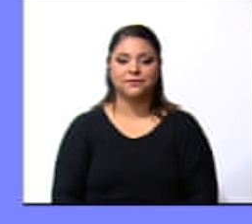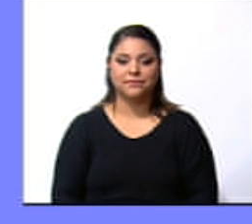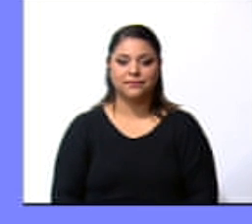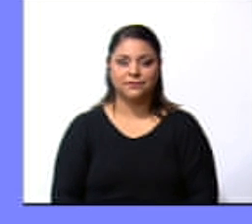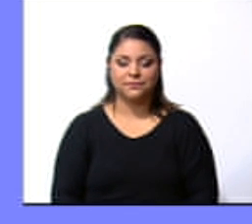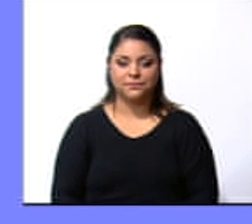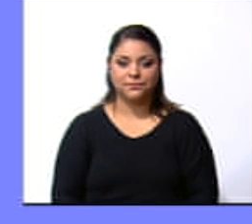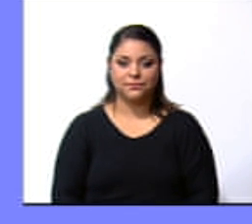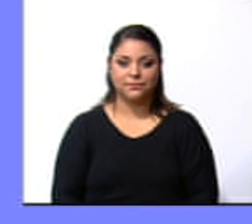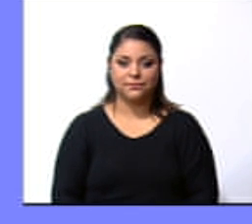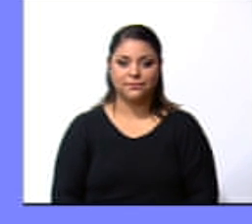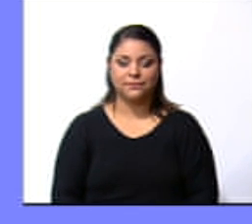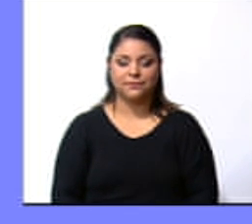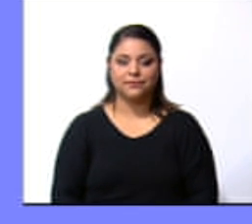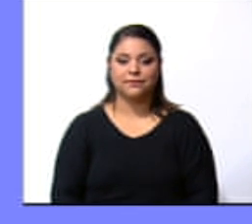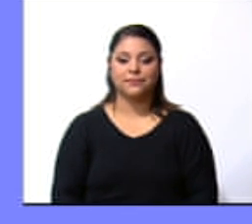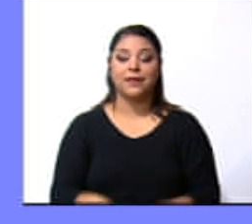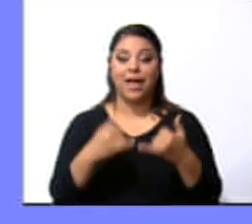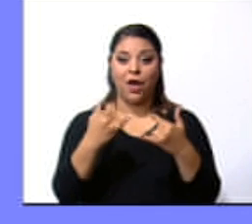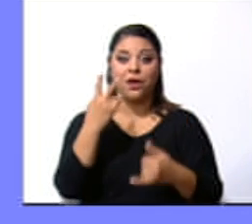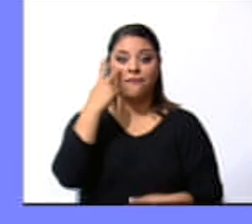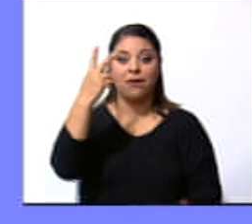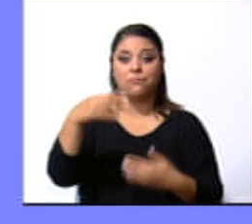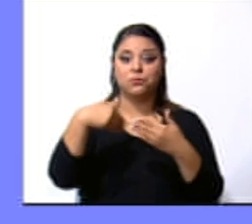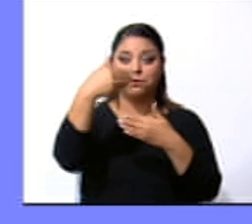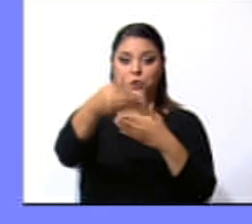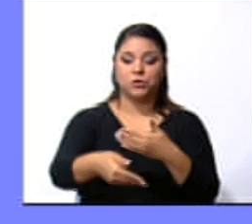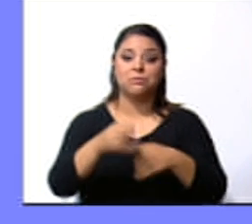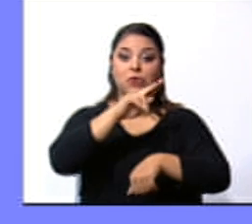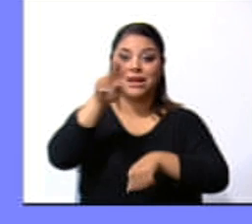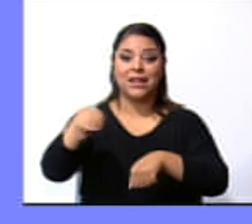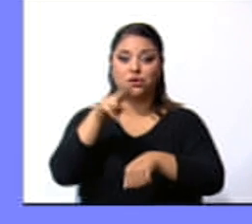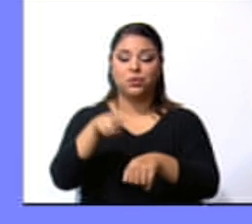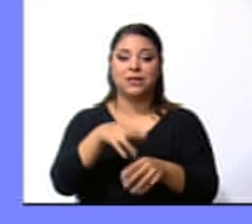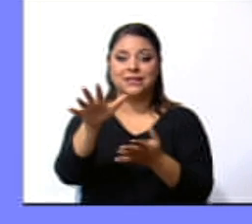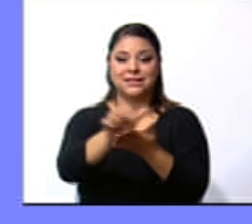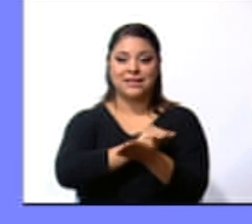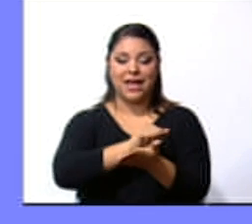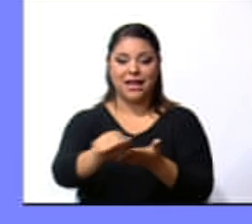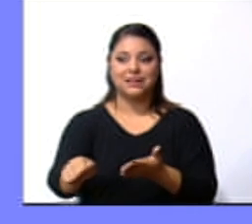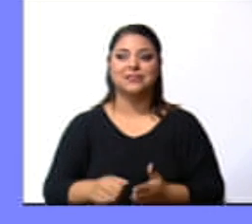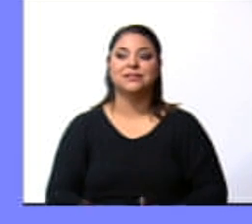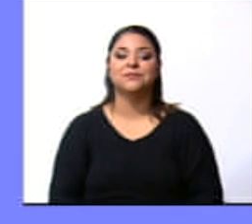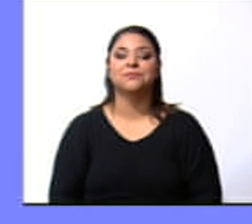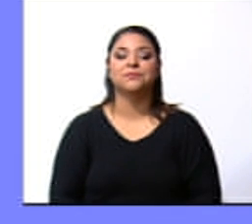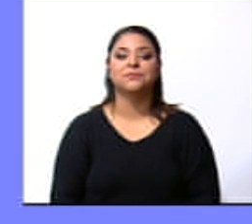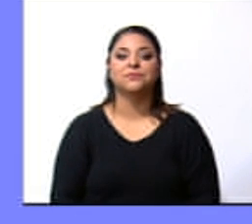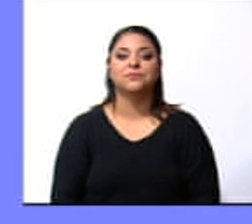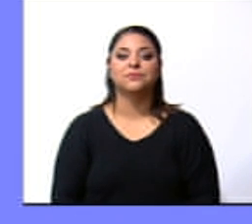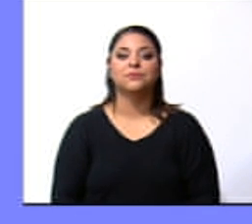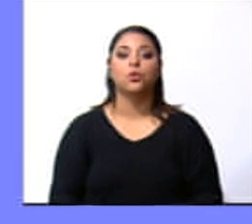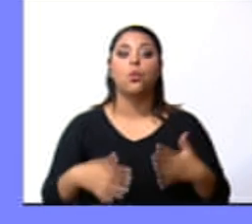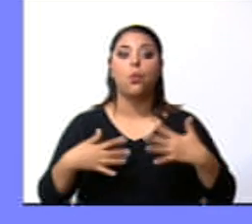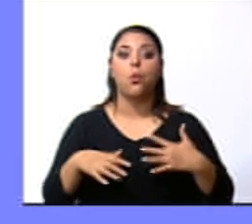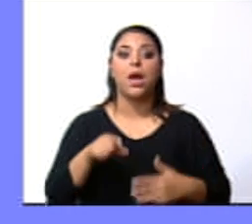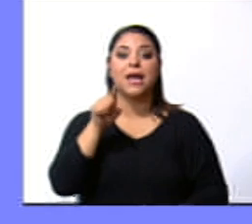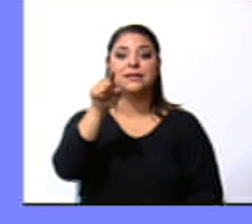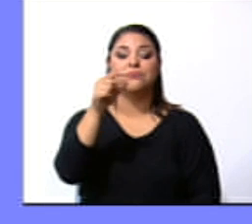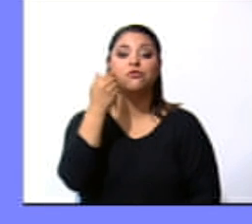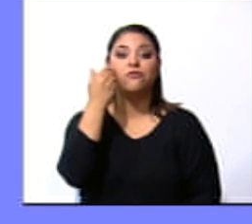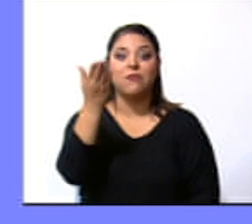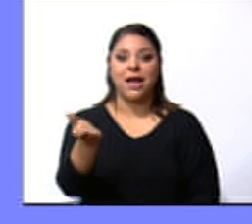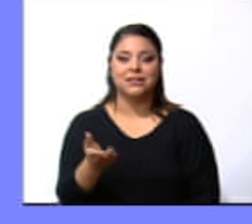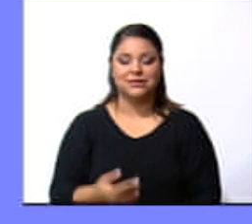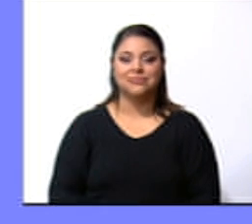okay? Now let's see the next natural disaster. This one was pretty easy. Yeah, it